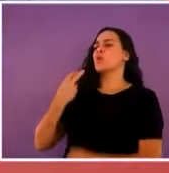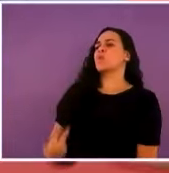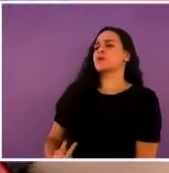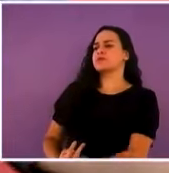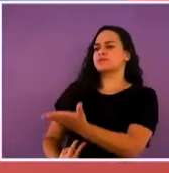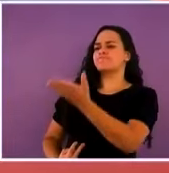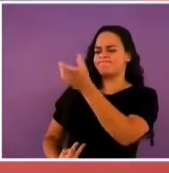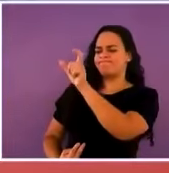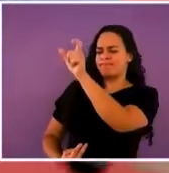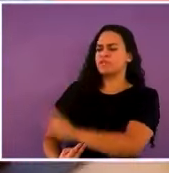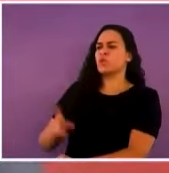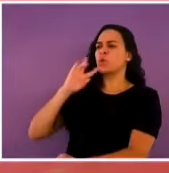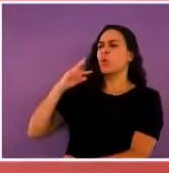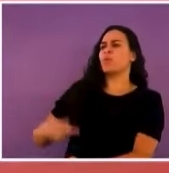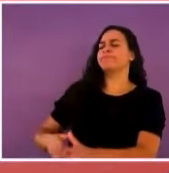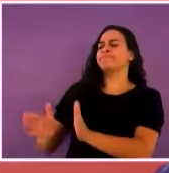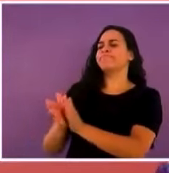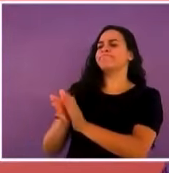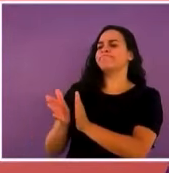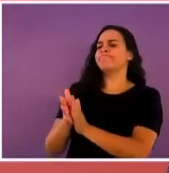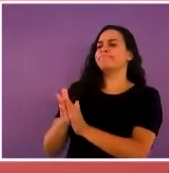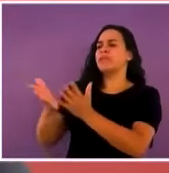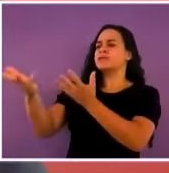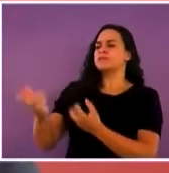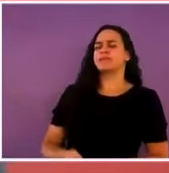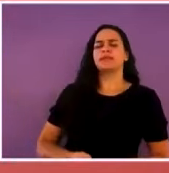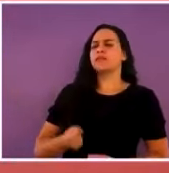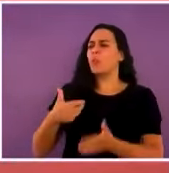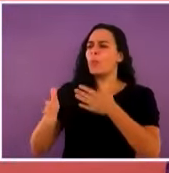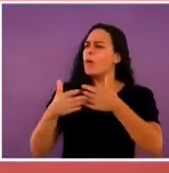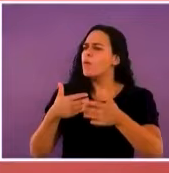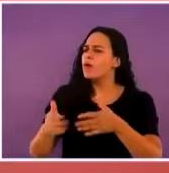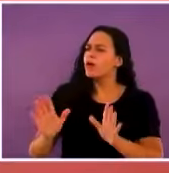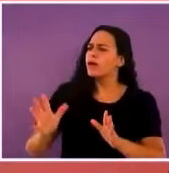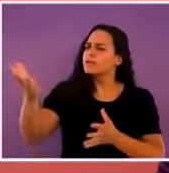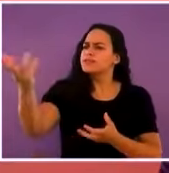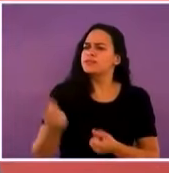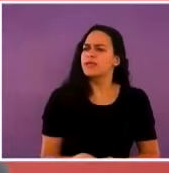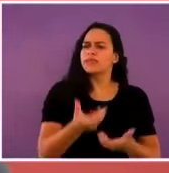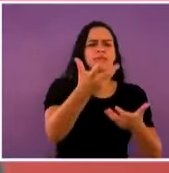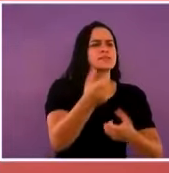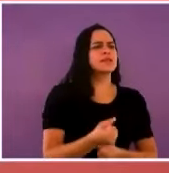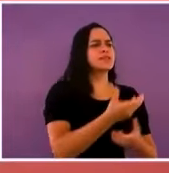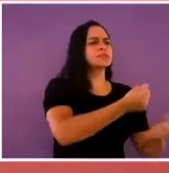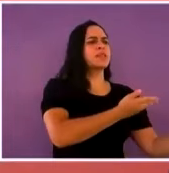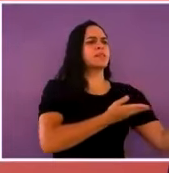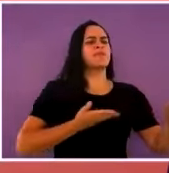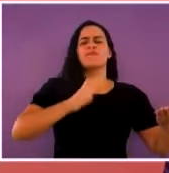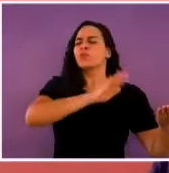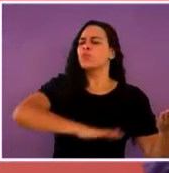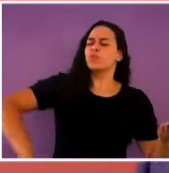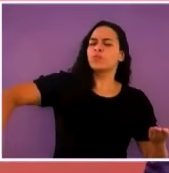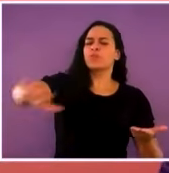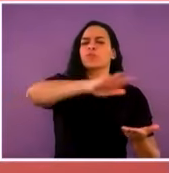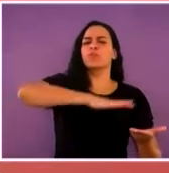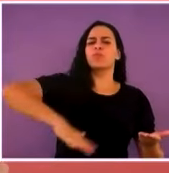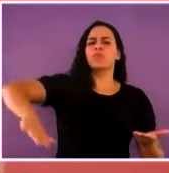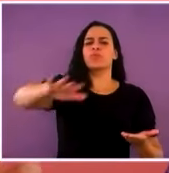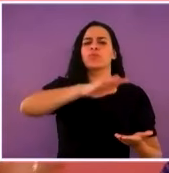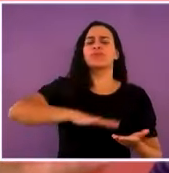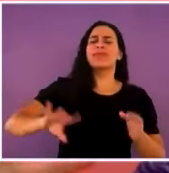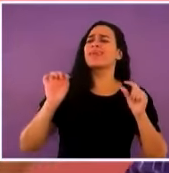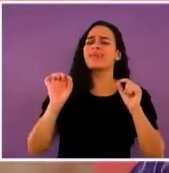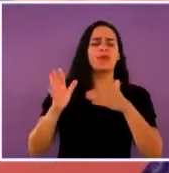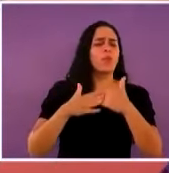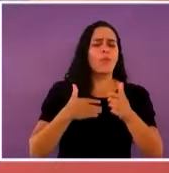she or he or they are. Recebendo e com bem-vindos todas as pessoas, ele, ela, eles,